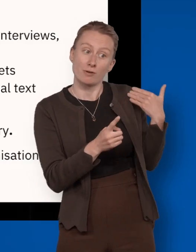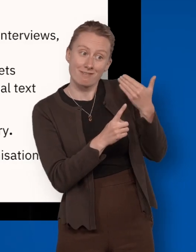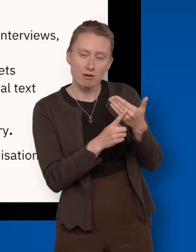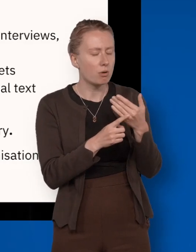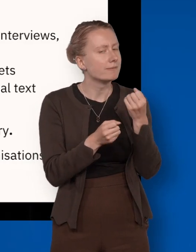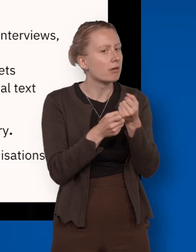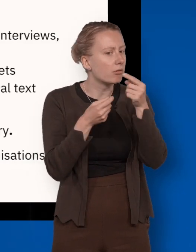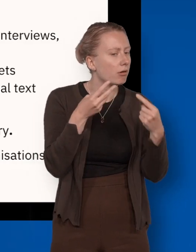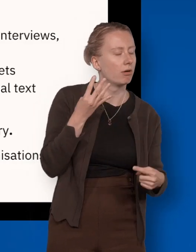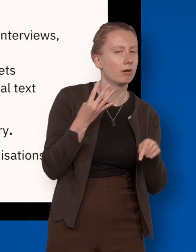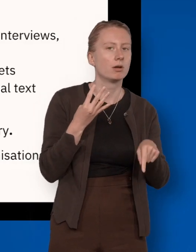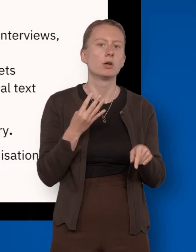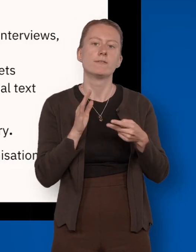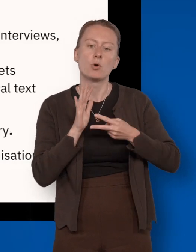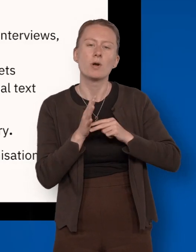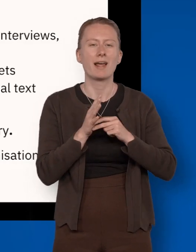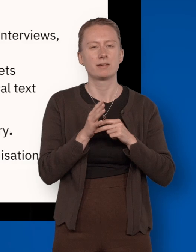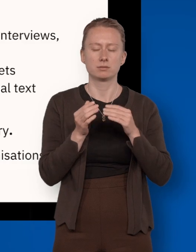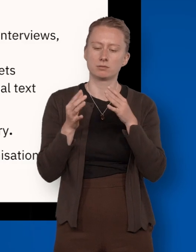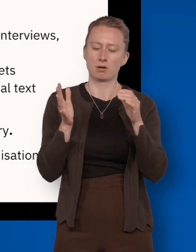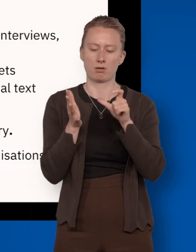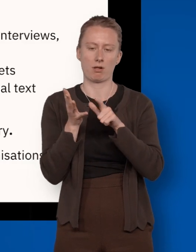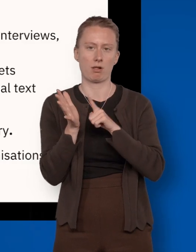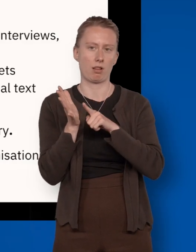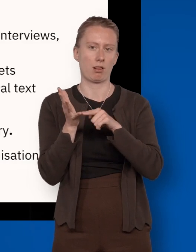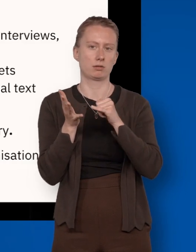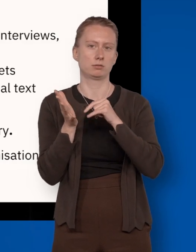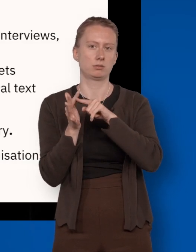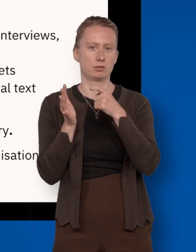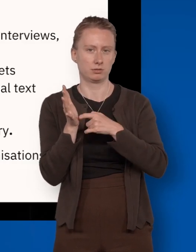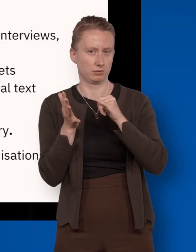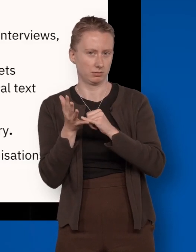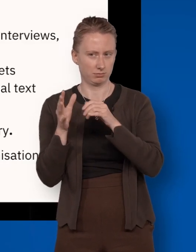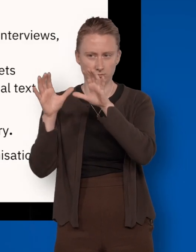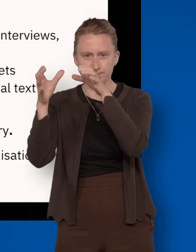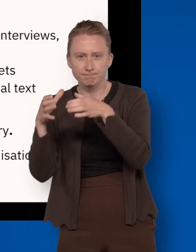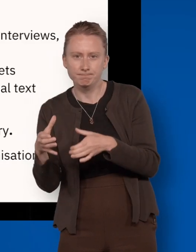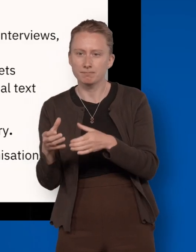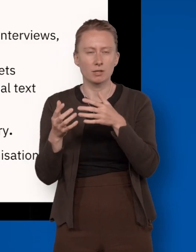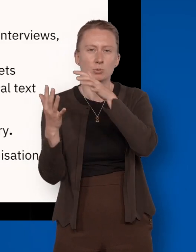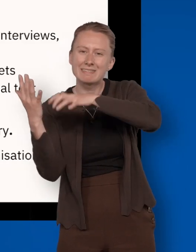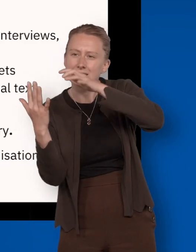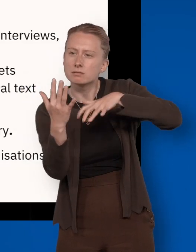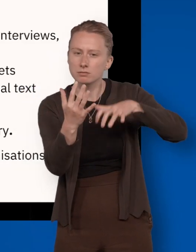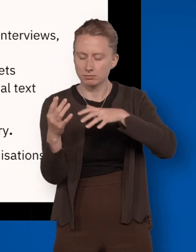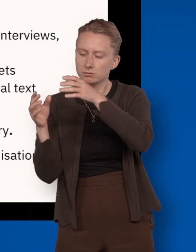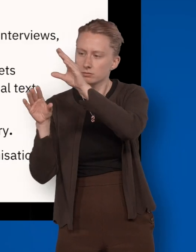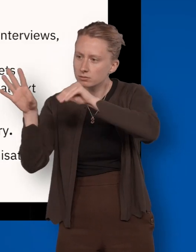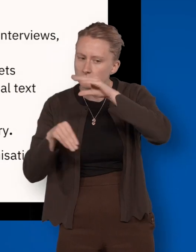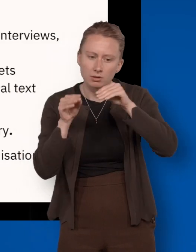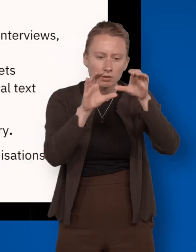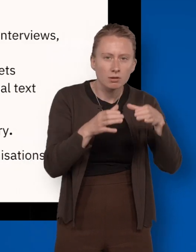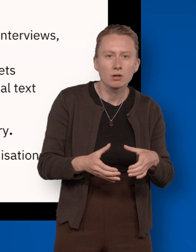organized large clusters. We organized and clustered large volumes of unstructured text. So these are surveys, interviews,